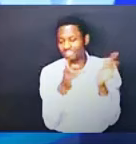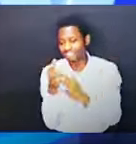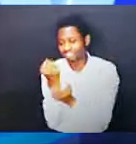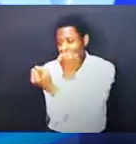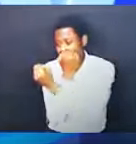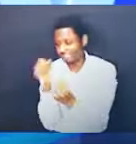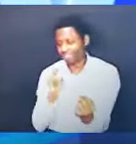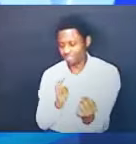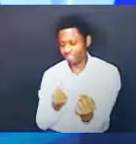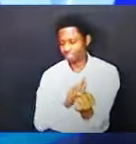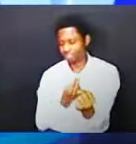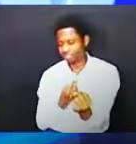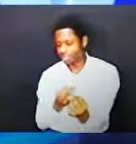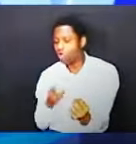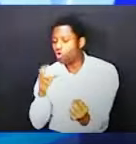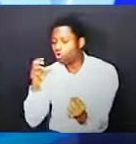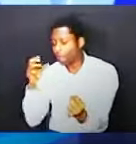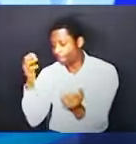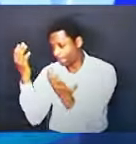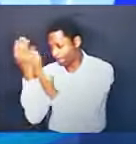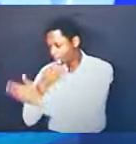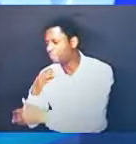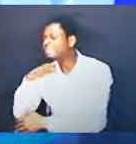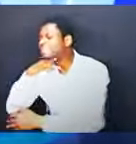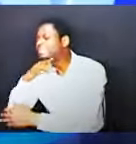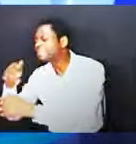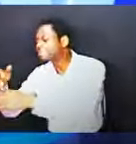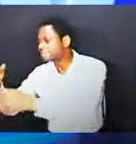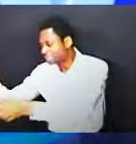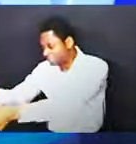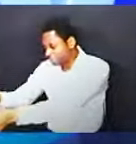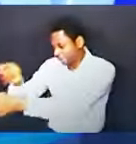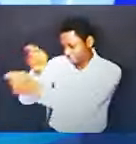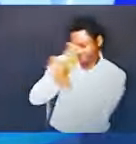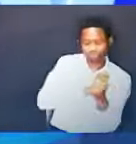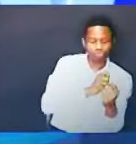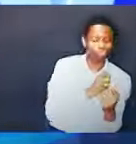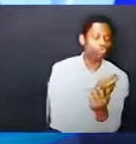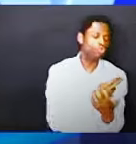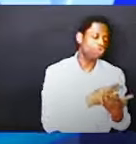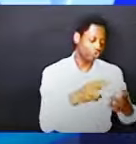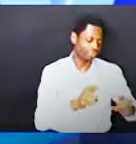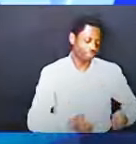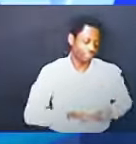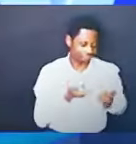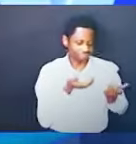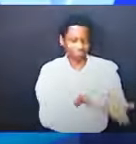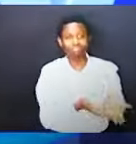life. So let's go back to 1 Thessalonians 4:7.